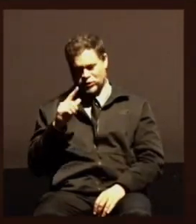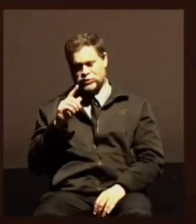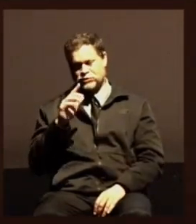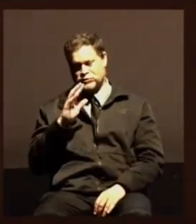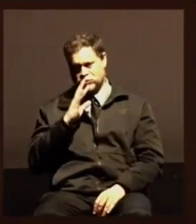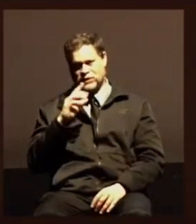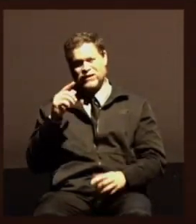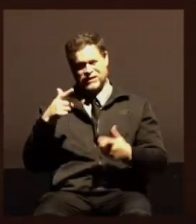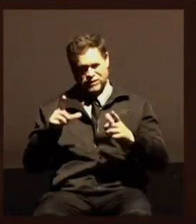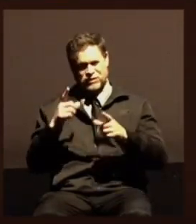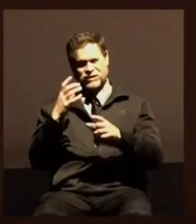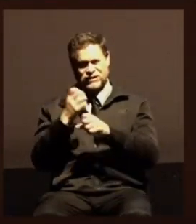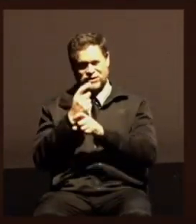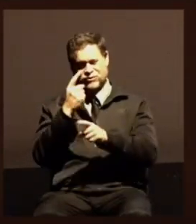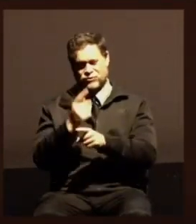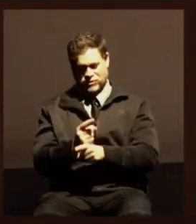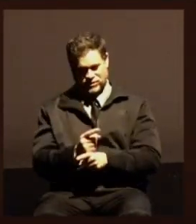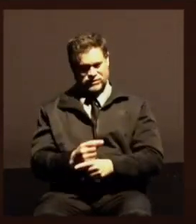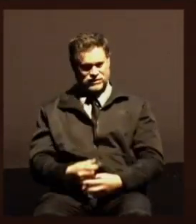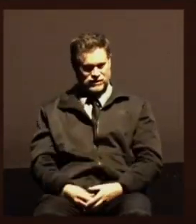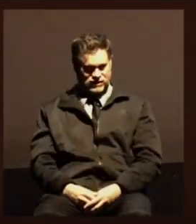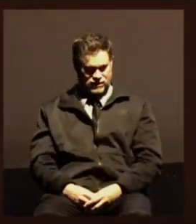get that right, okay? Go Bulldogs, okay?